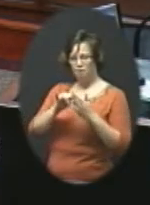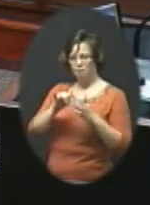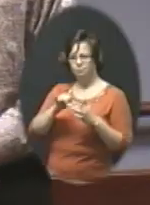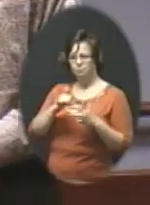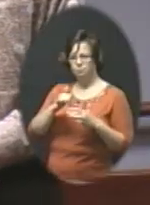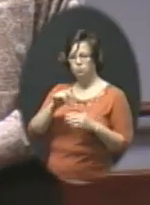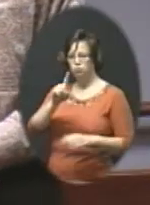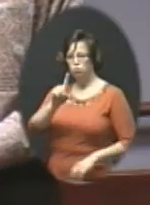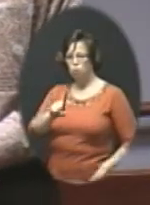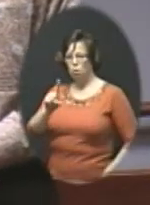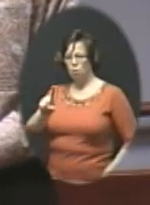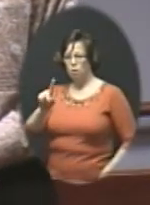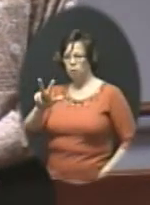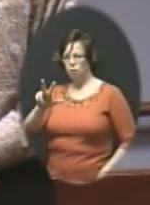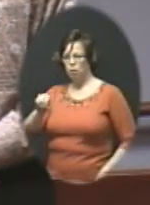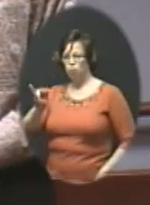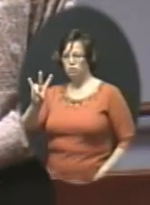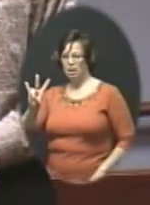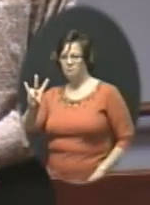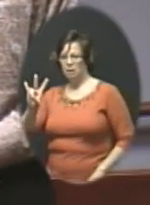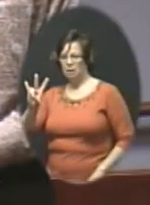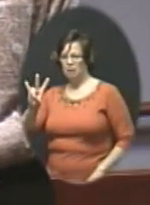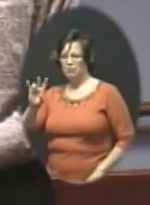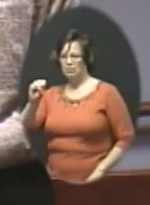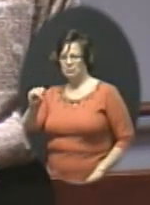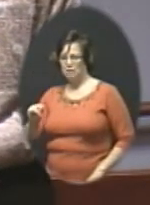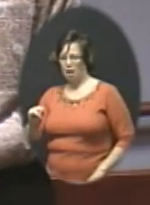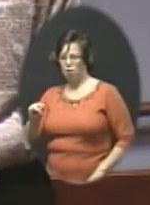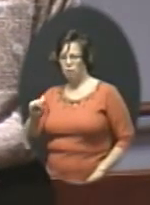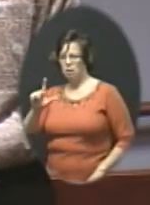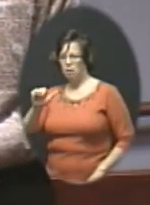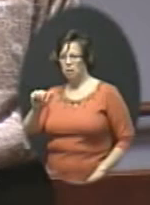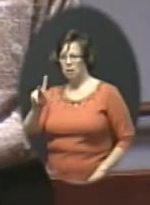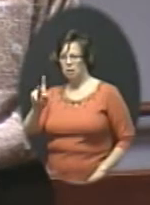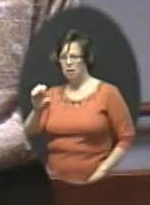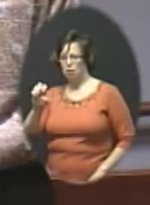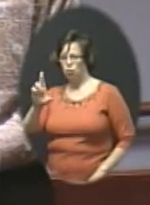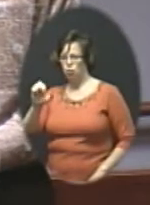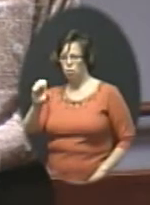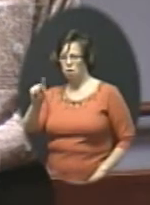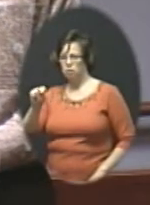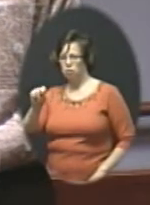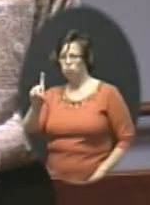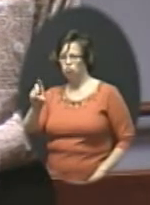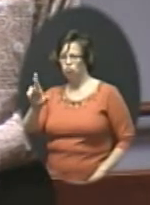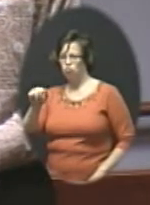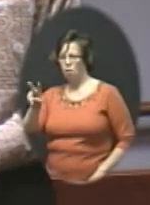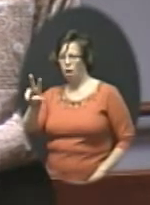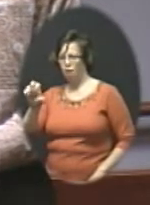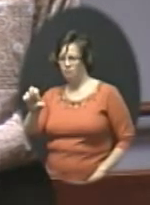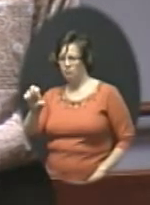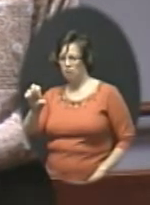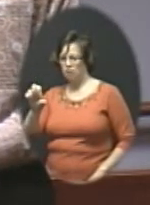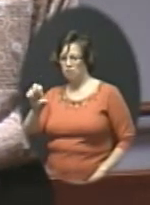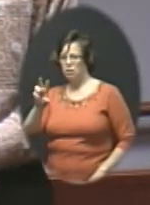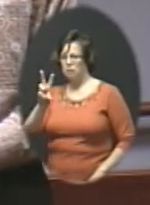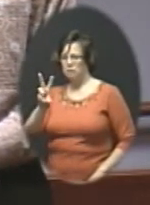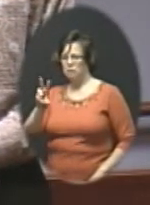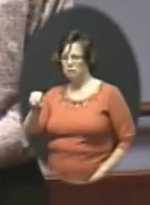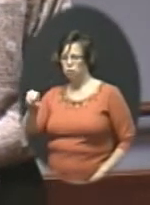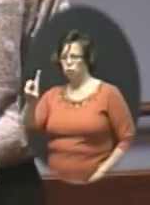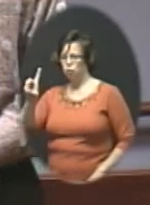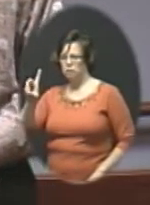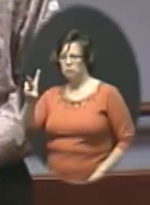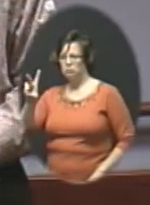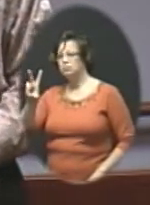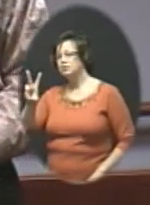Okay. 11307 South Lake Crest Drive, and that's